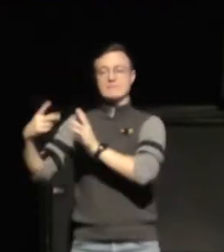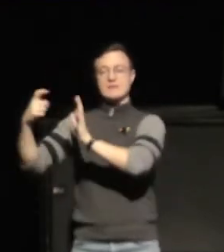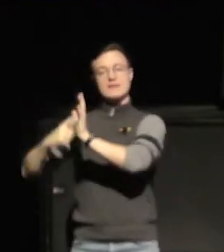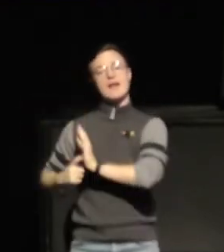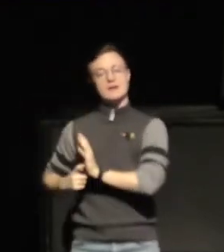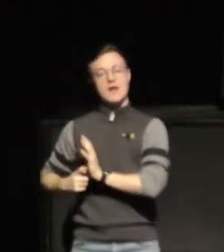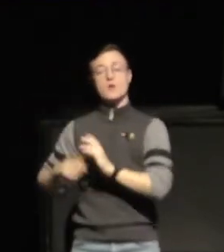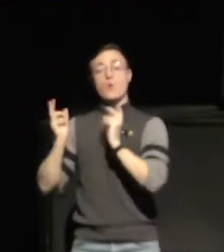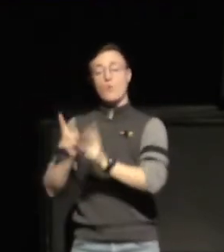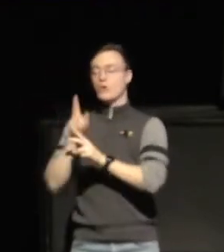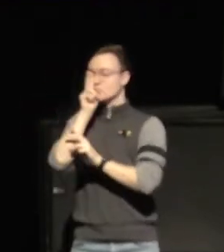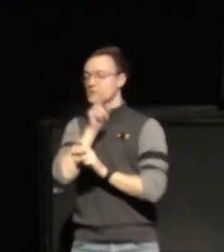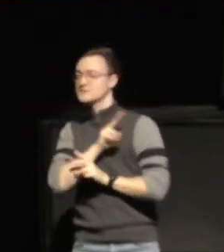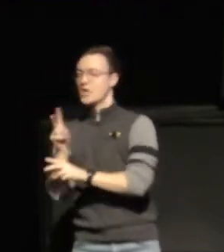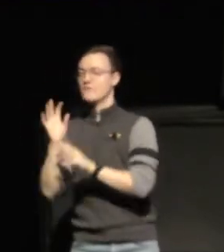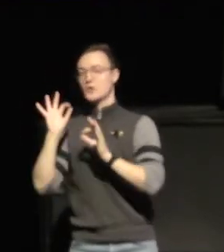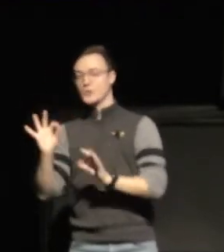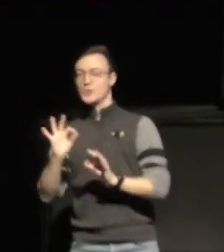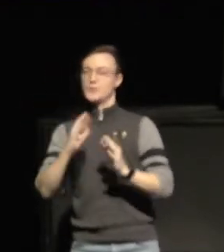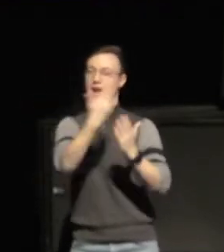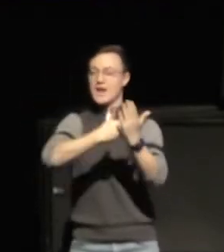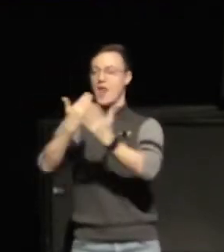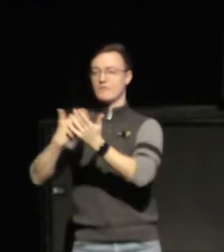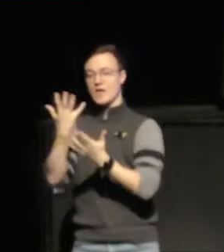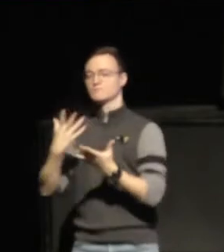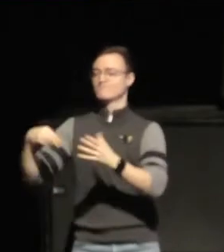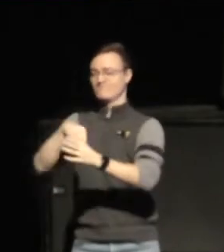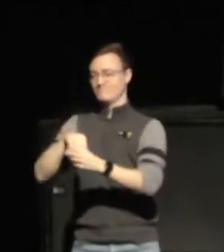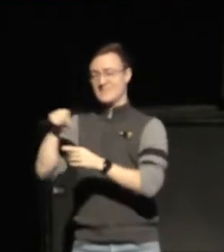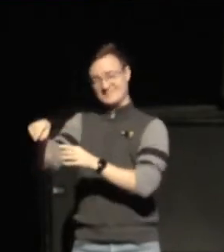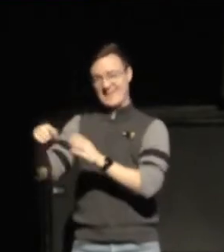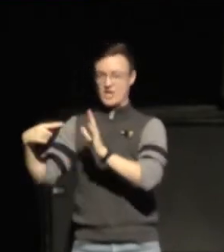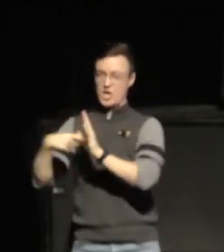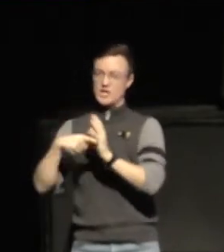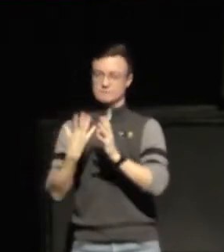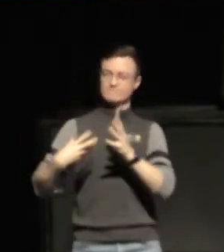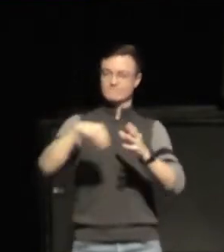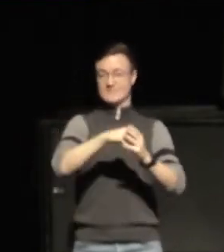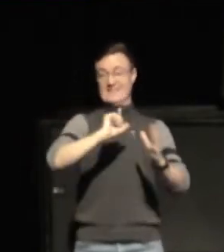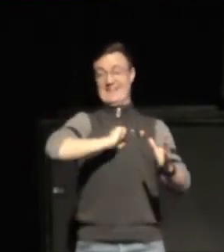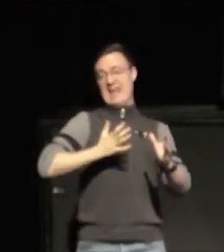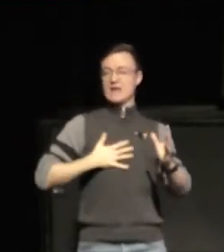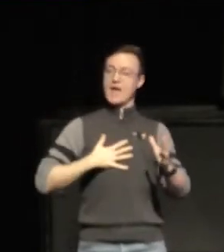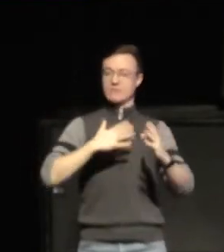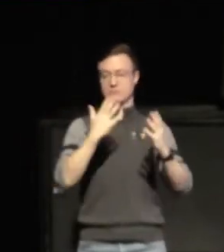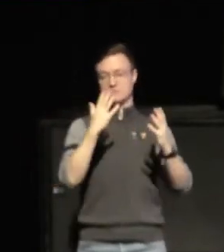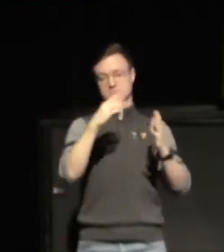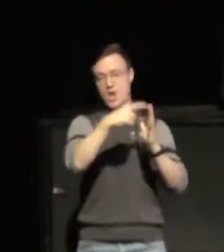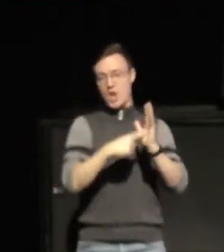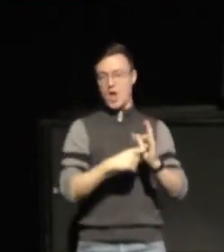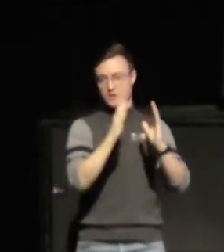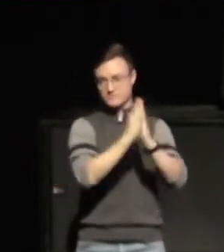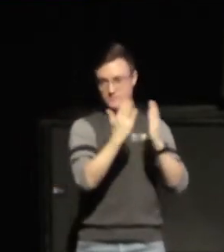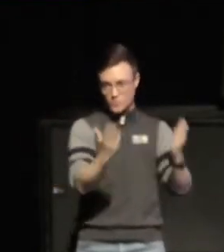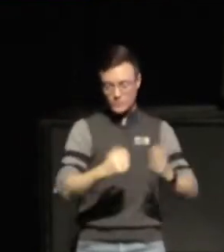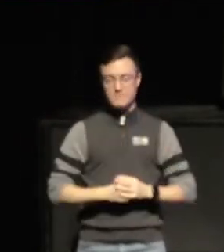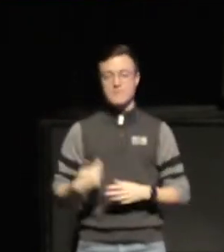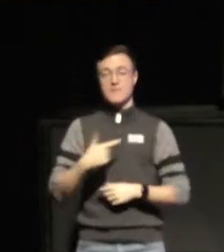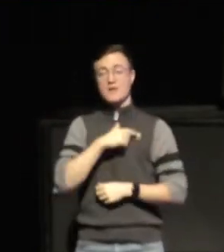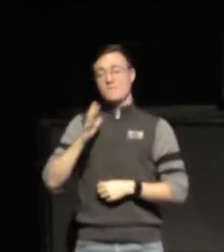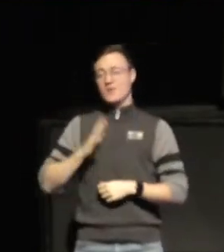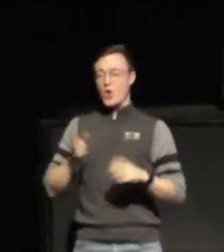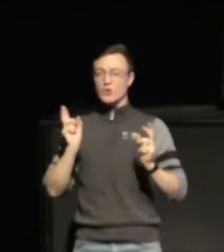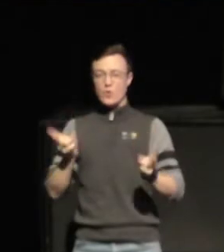overseeing implementation of the right to food, carrying out country visits. And then we have the UN FAO, the Food and